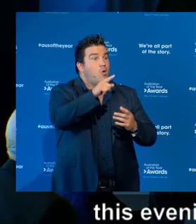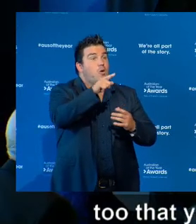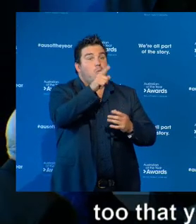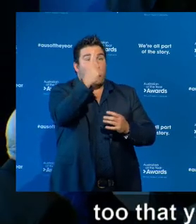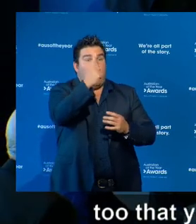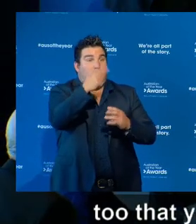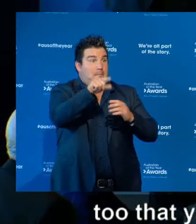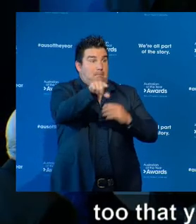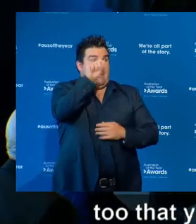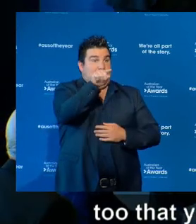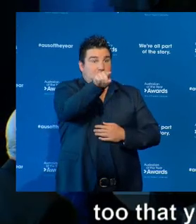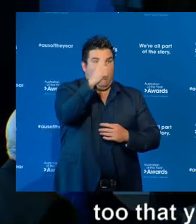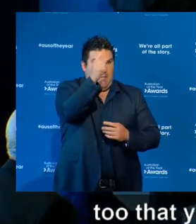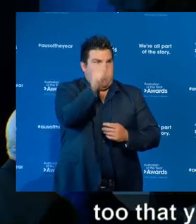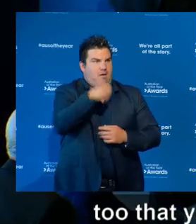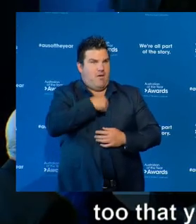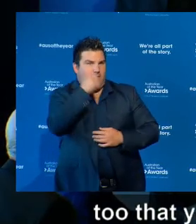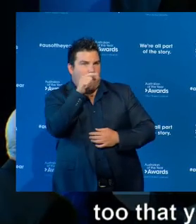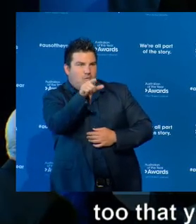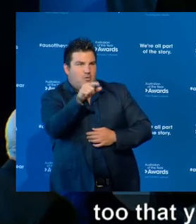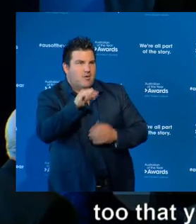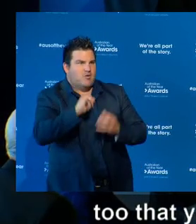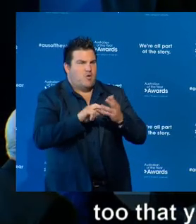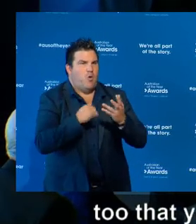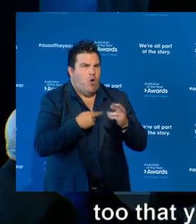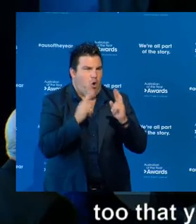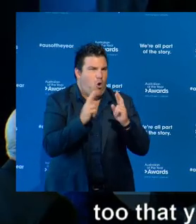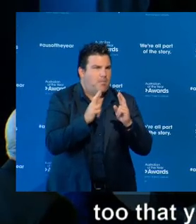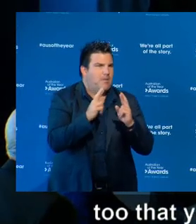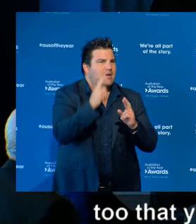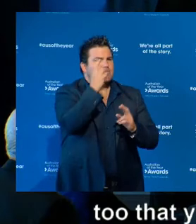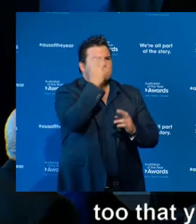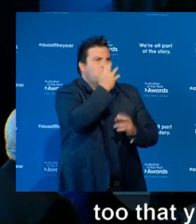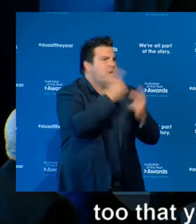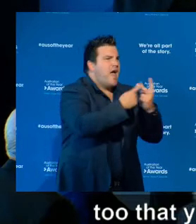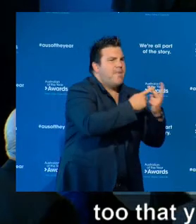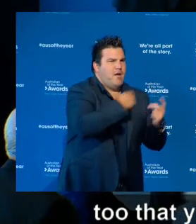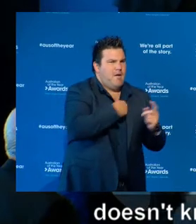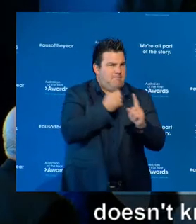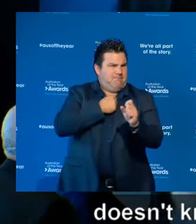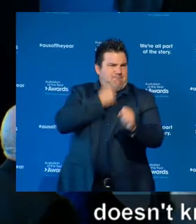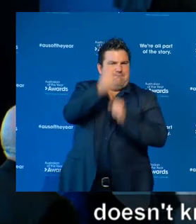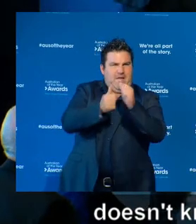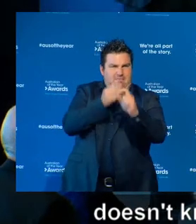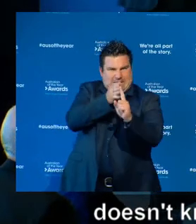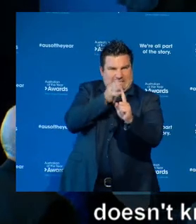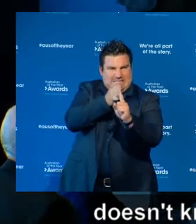she's been nominated, and I will be keeping my fingers crossed. I'm sorry, the other nominees.